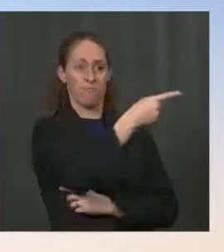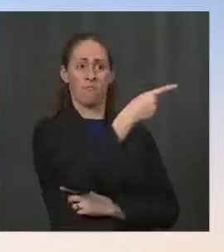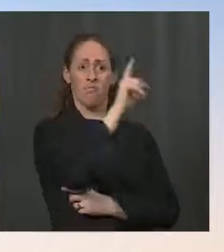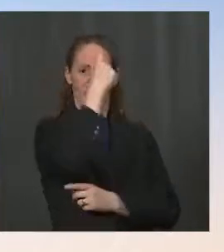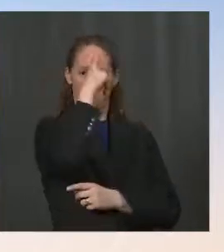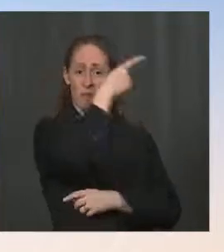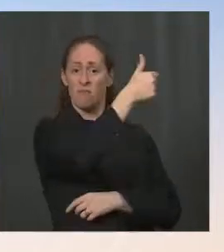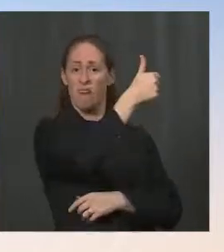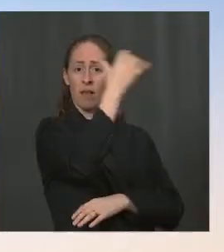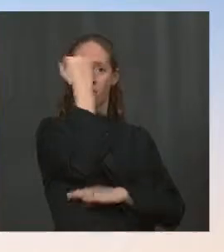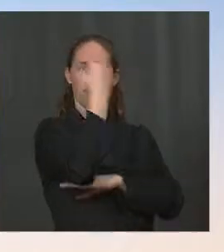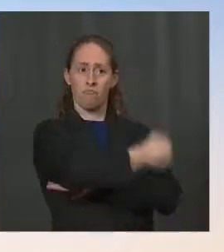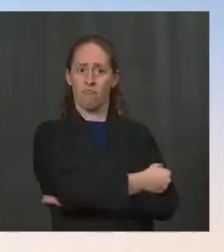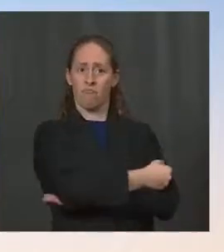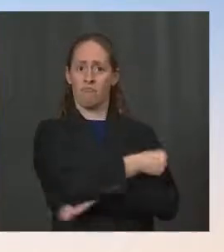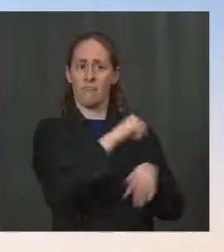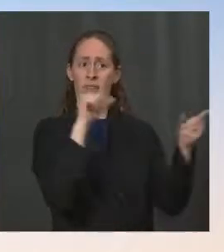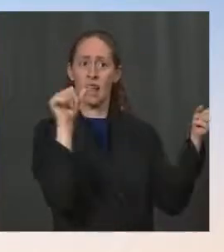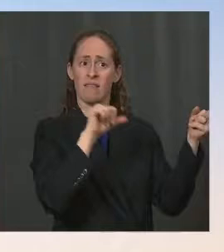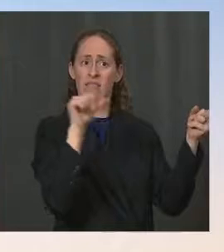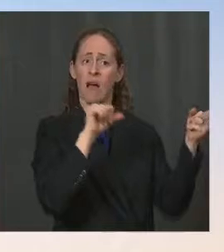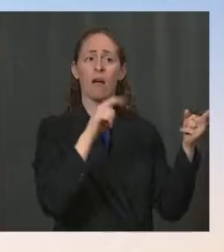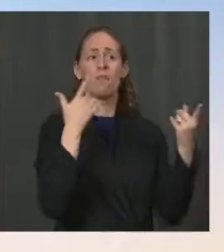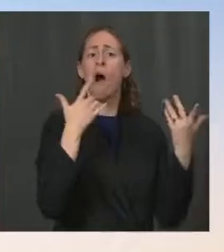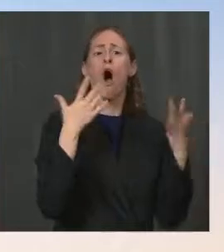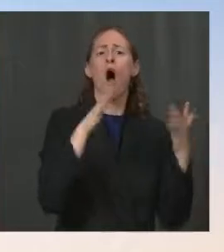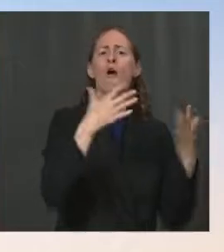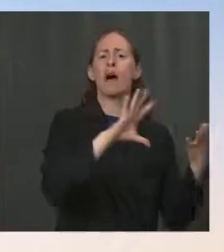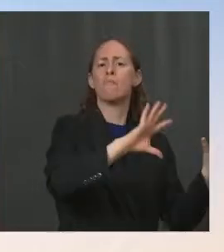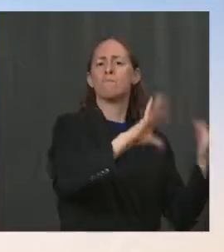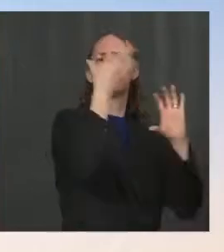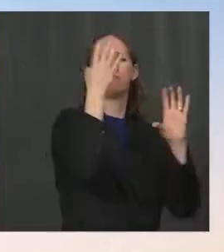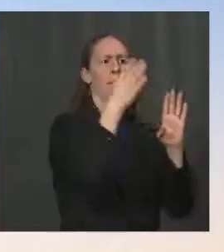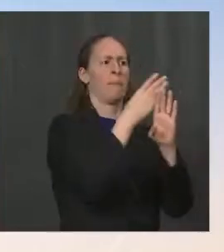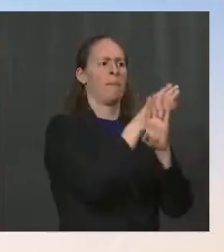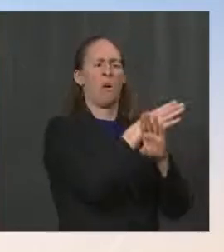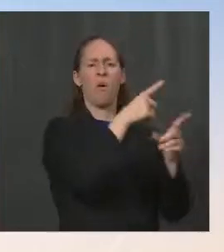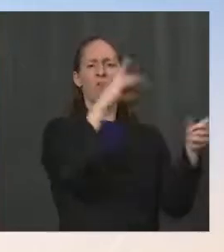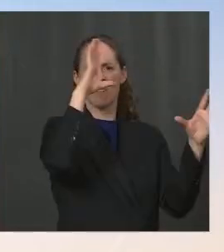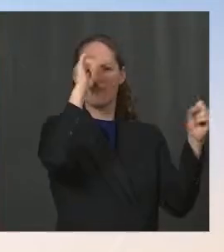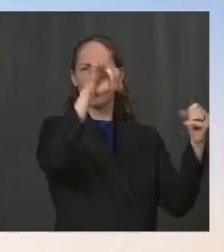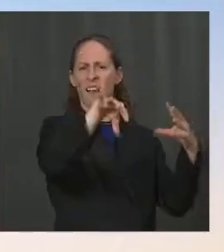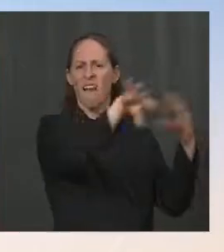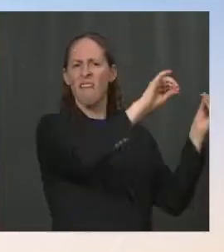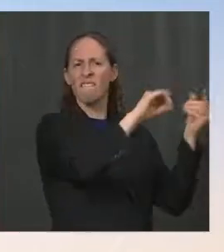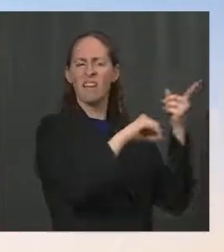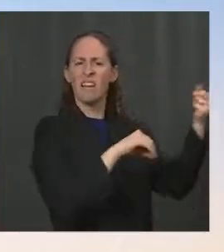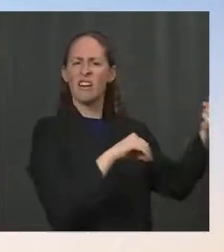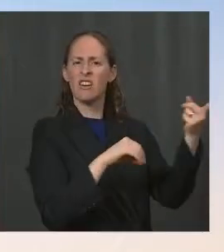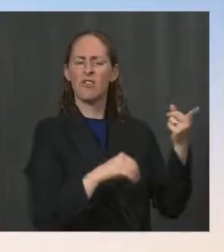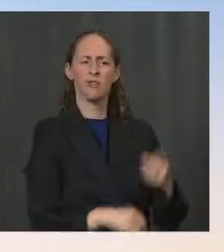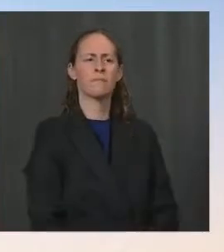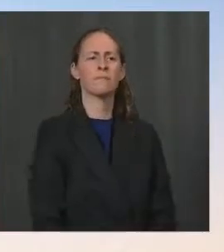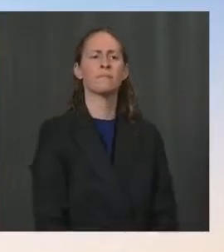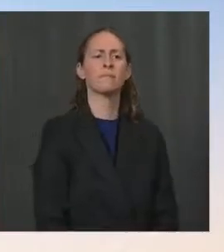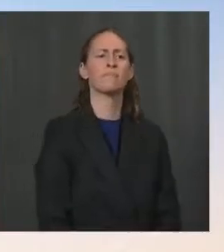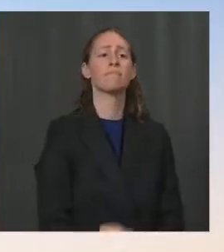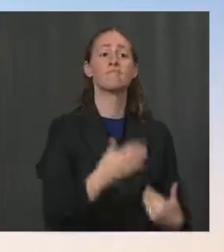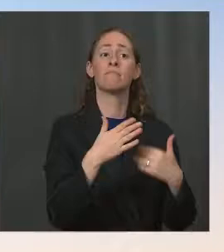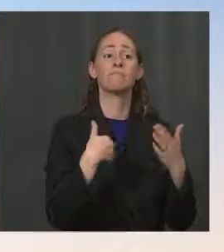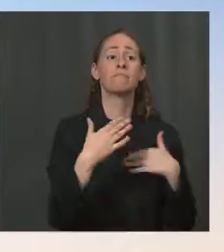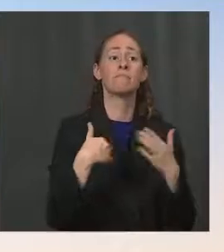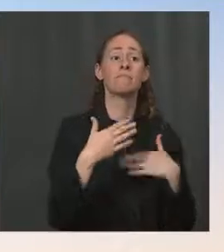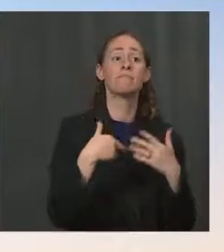even before Ghani left the country. What the president has conveyed repeatedly, privately, and publicly is you need to stand up and lead your